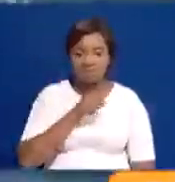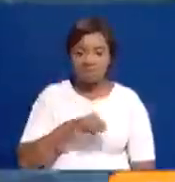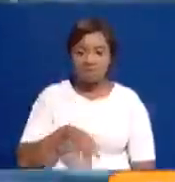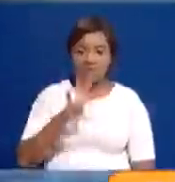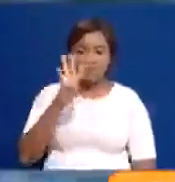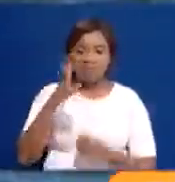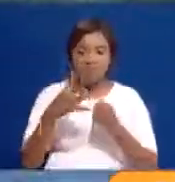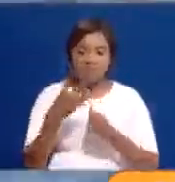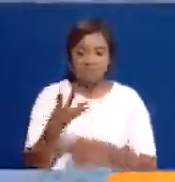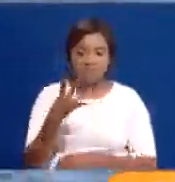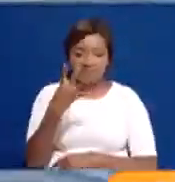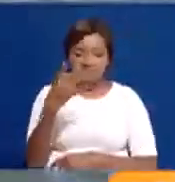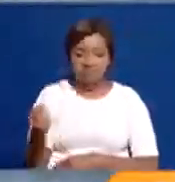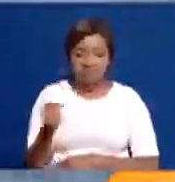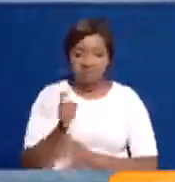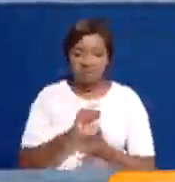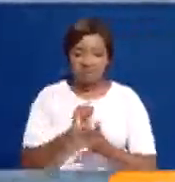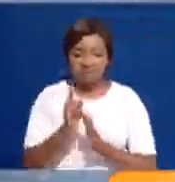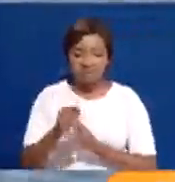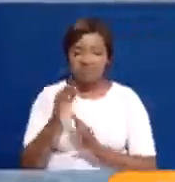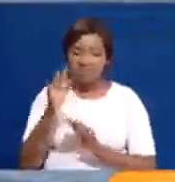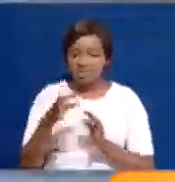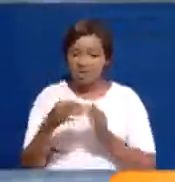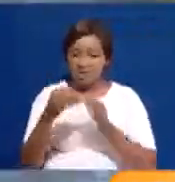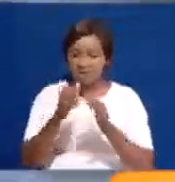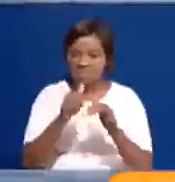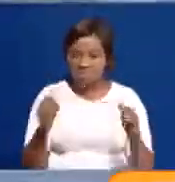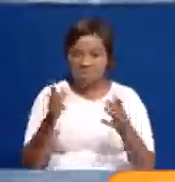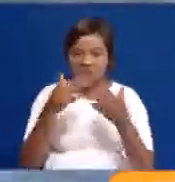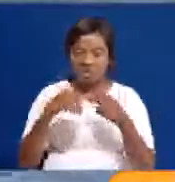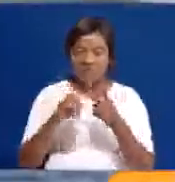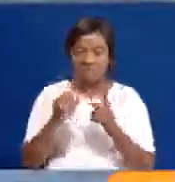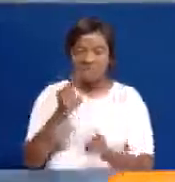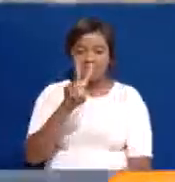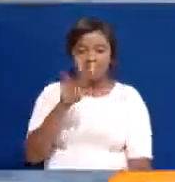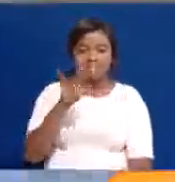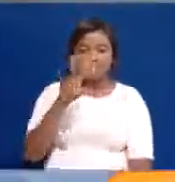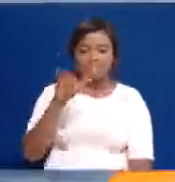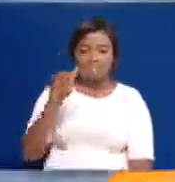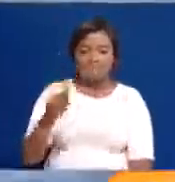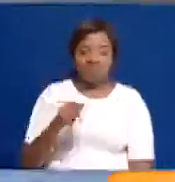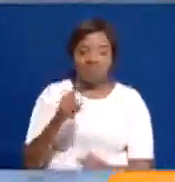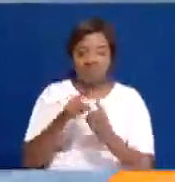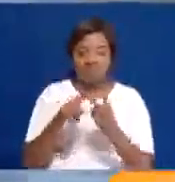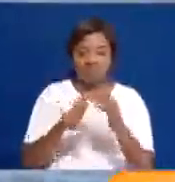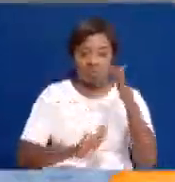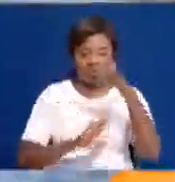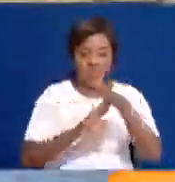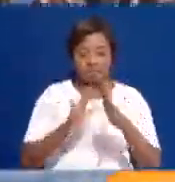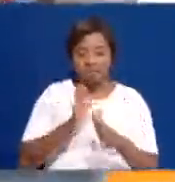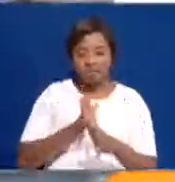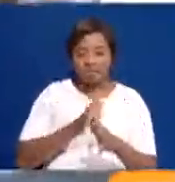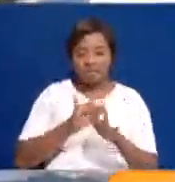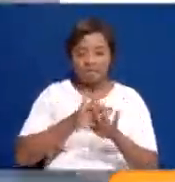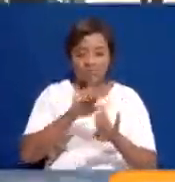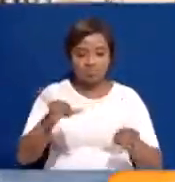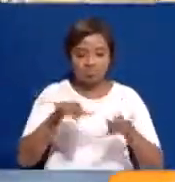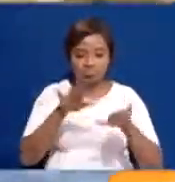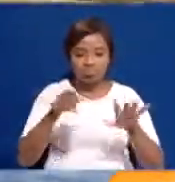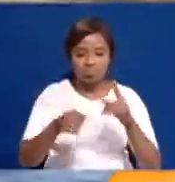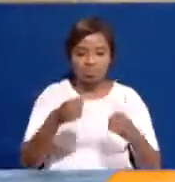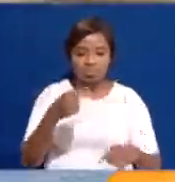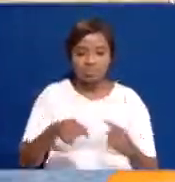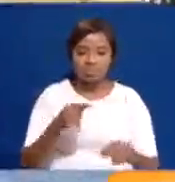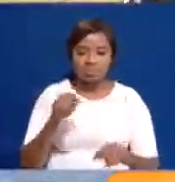minutes and 38 seconds, more than 5 minutes ahead of Vivian Hillier. Well, the two are at the top of women triathlon athletes in the